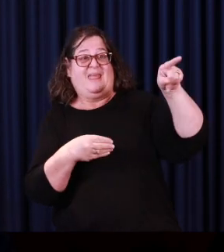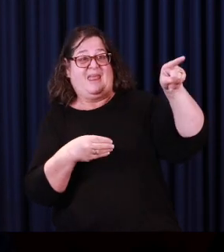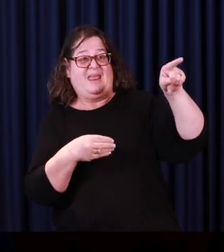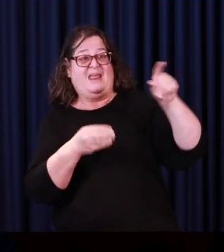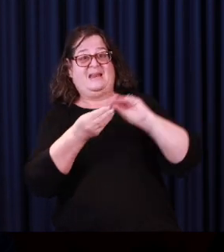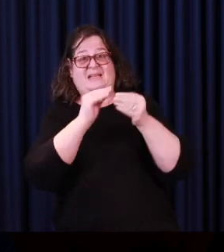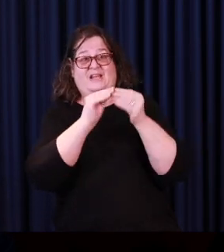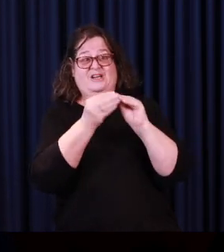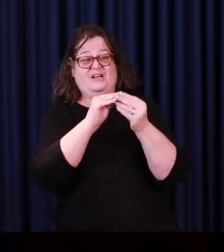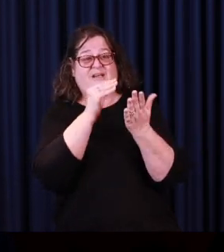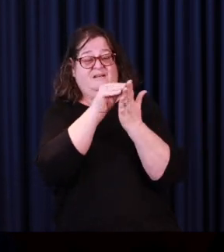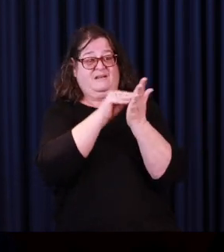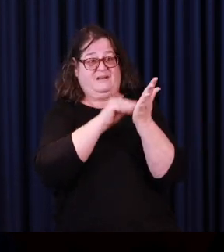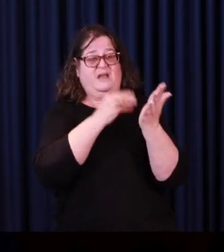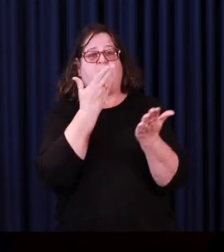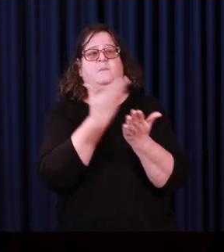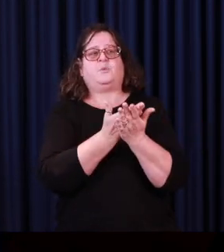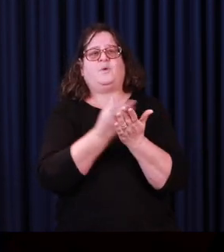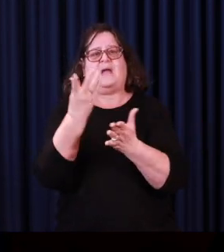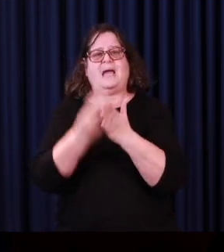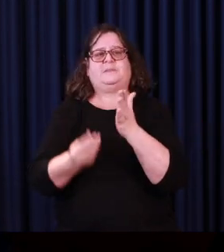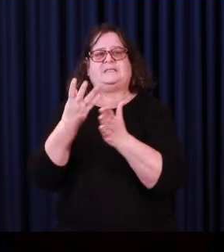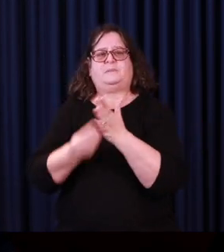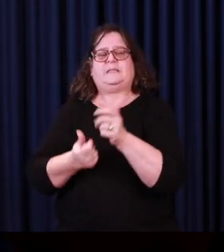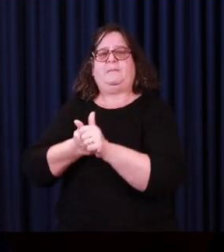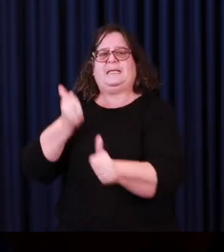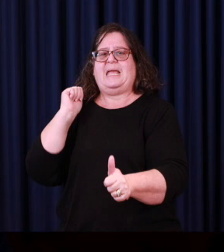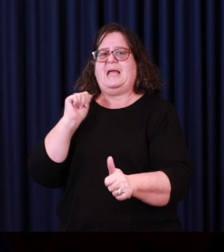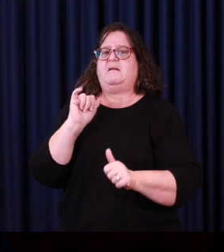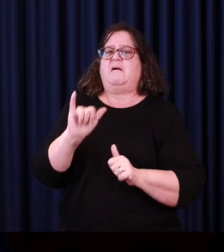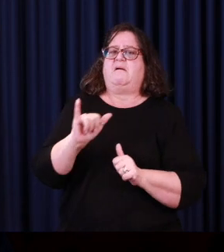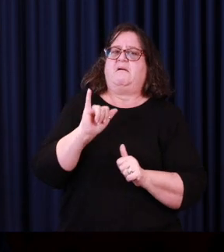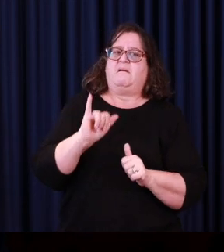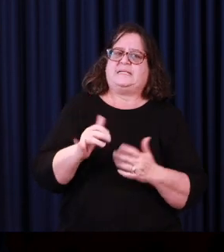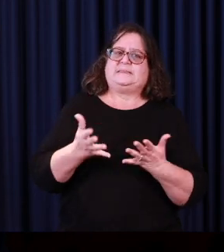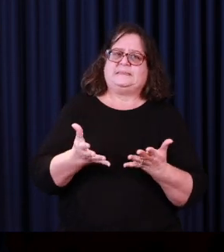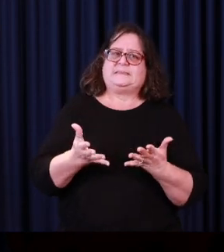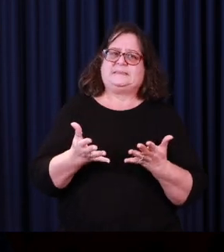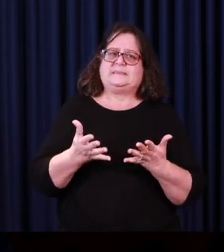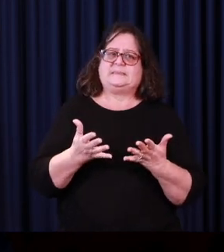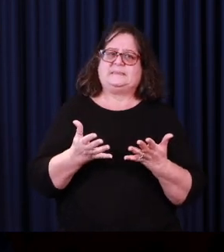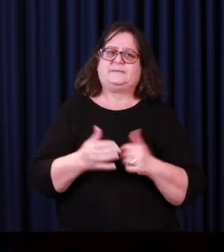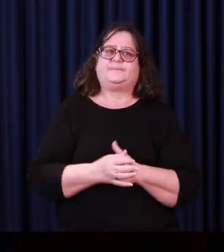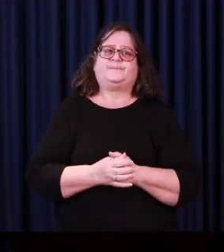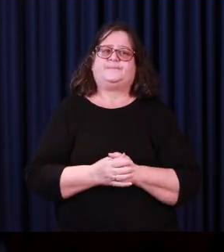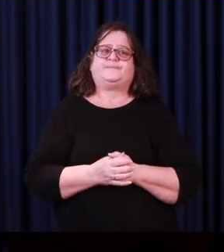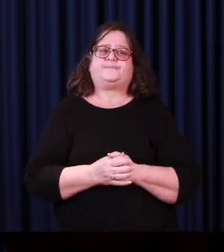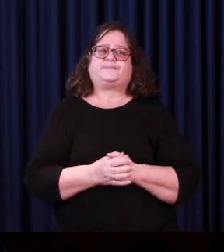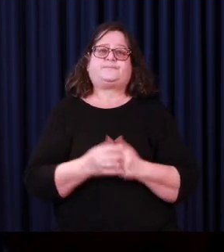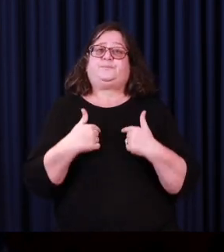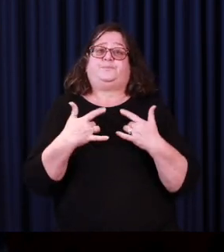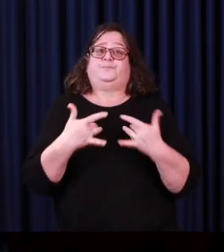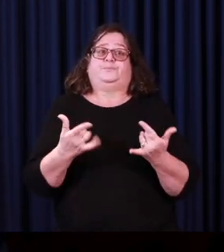in student achievement often falling squarely down economic and racial